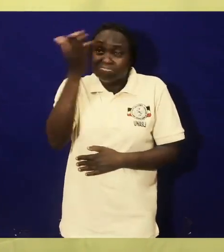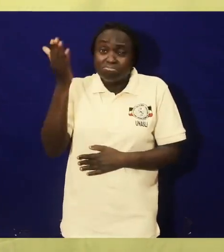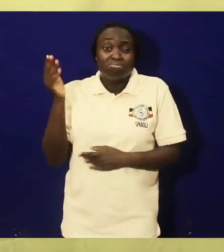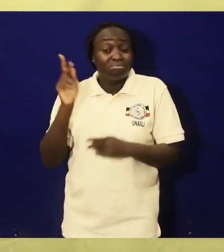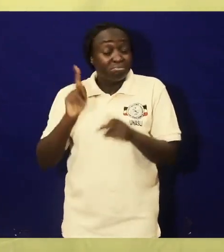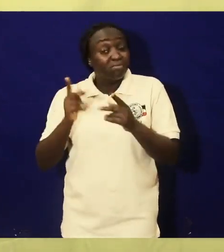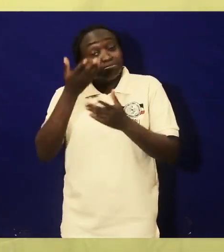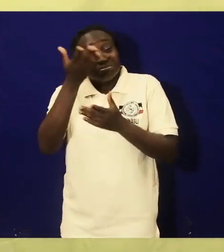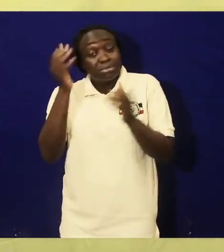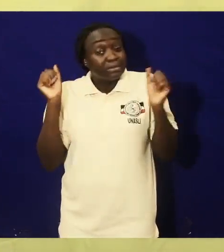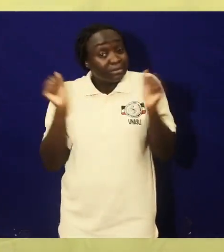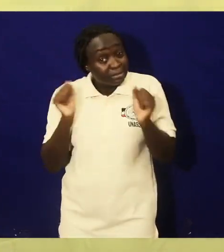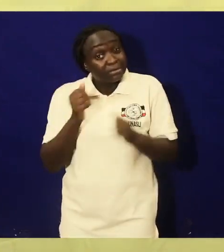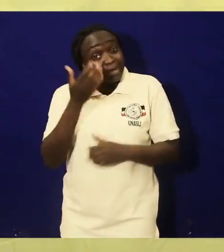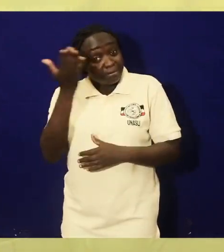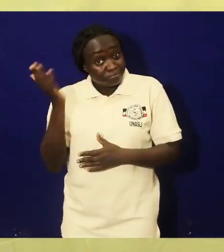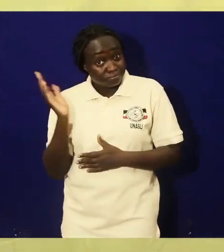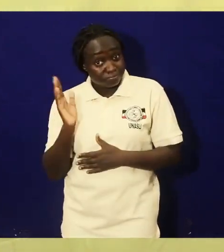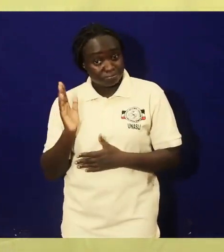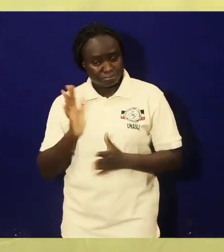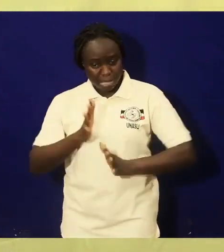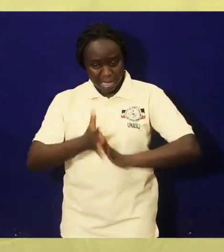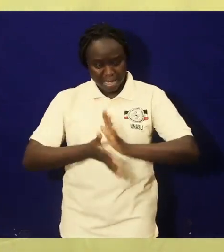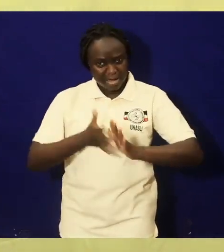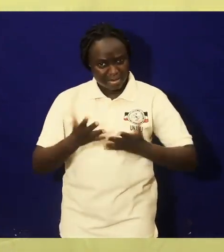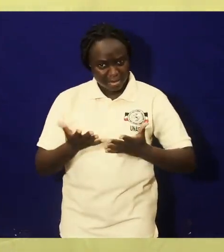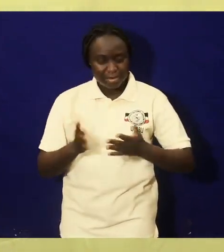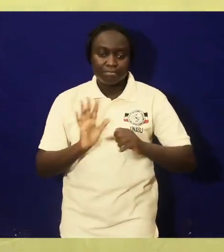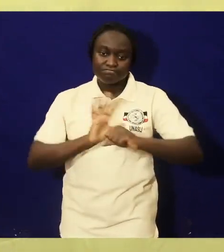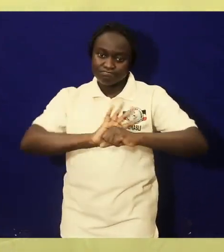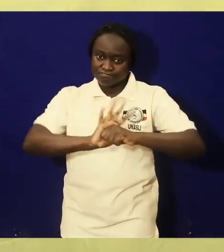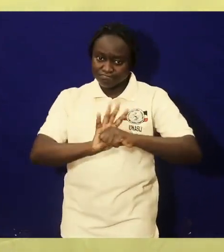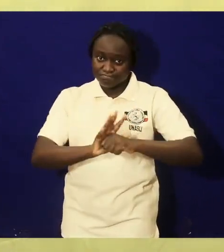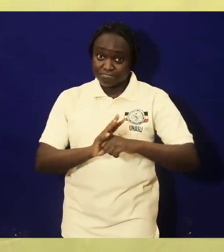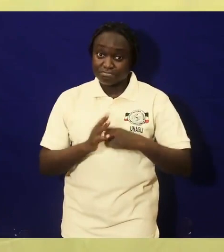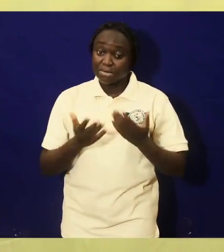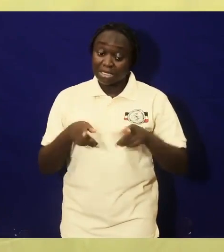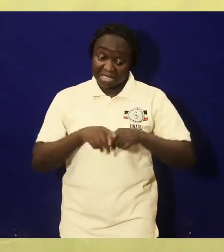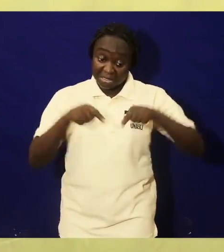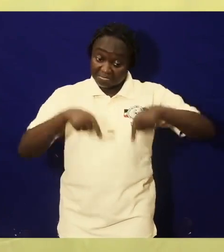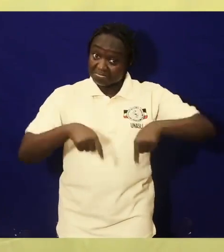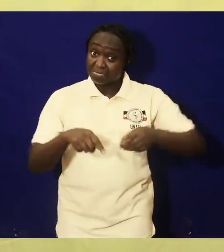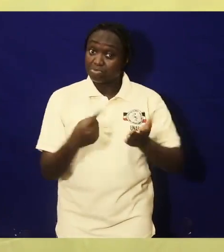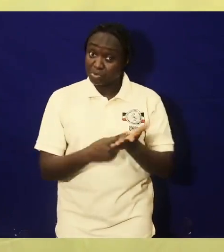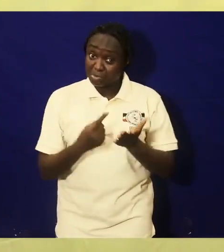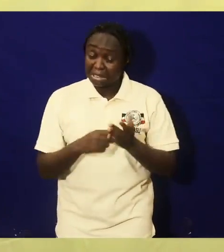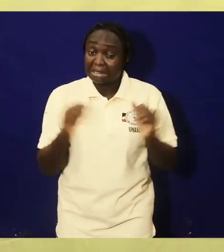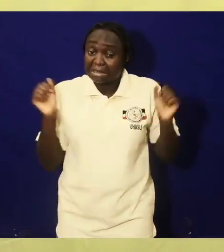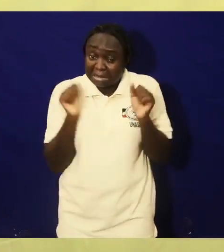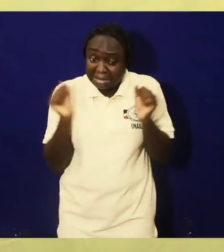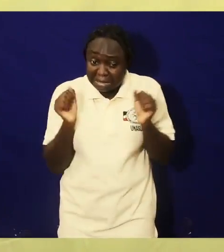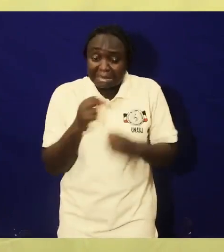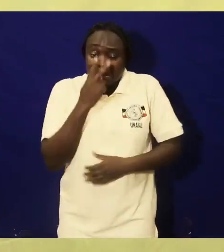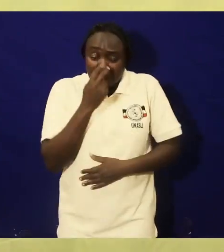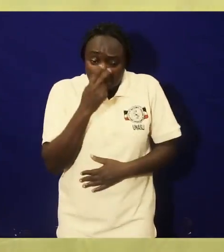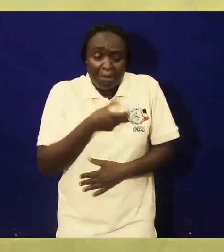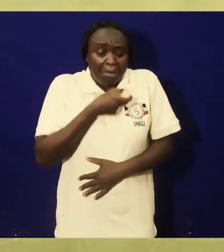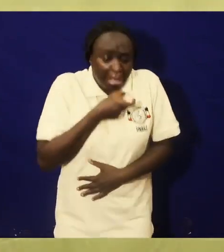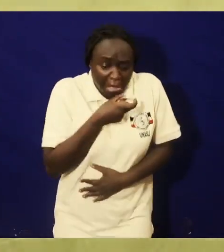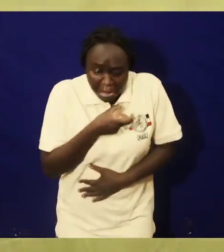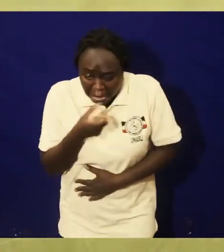coronavirus, which is in the world and it is already in Uganda.